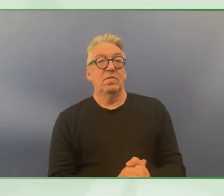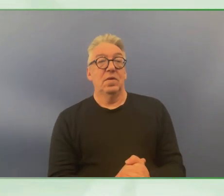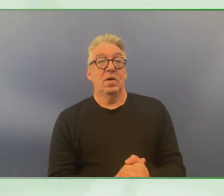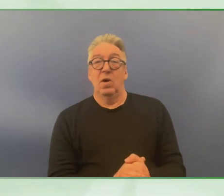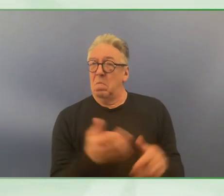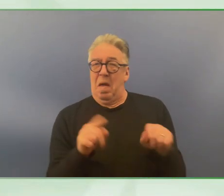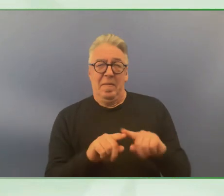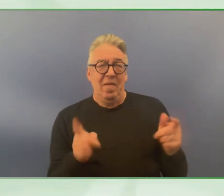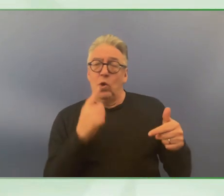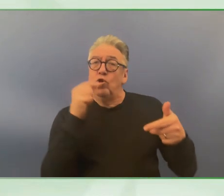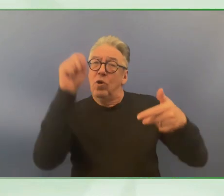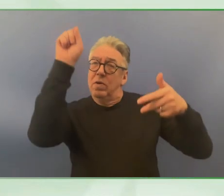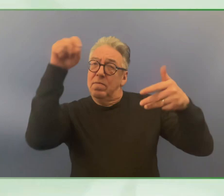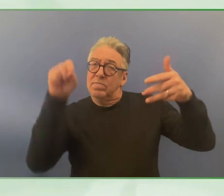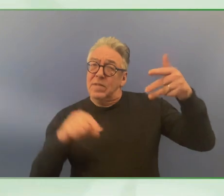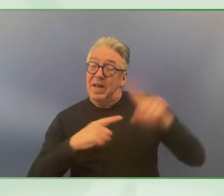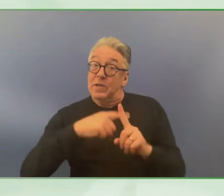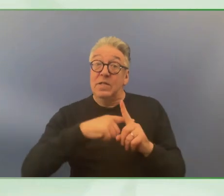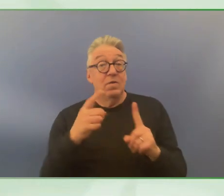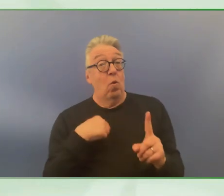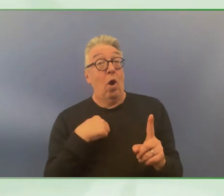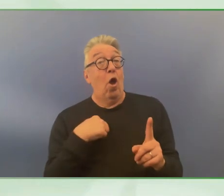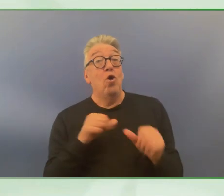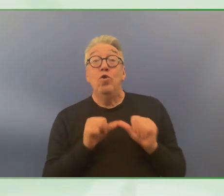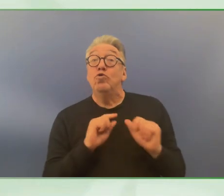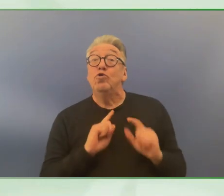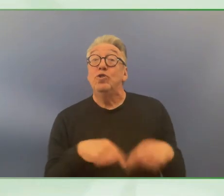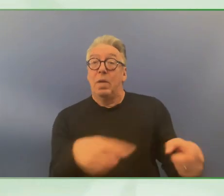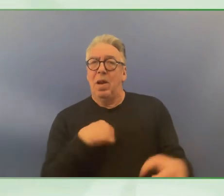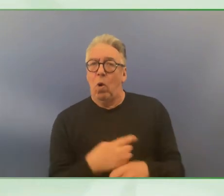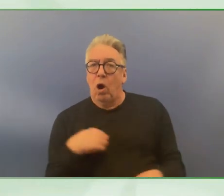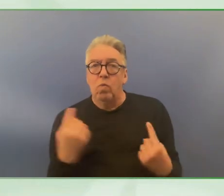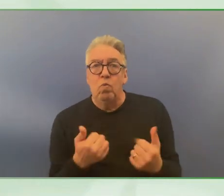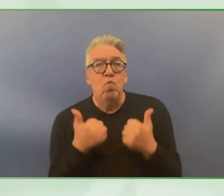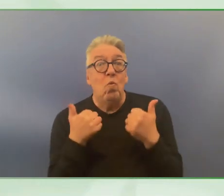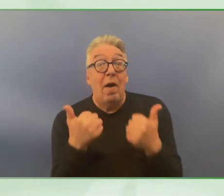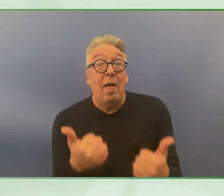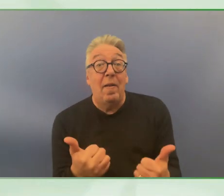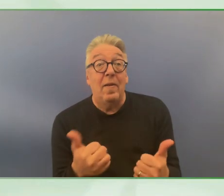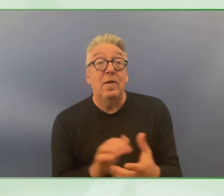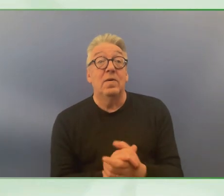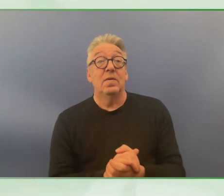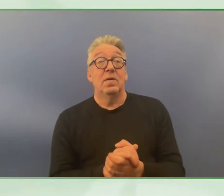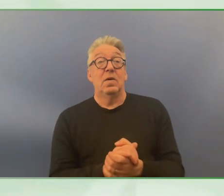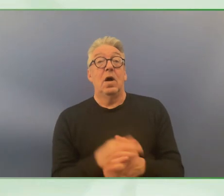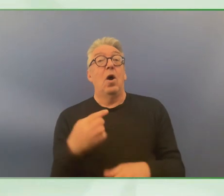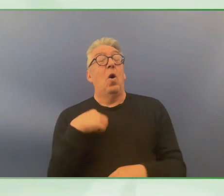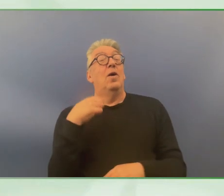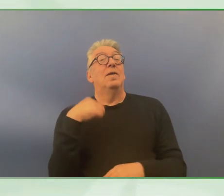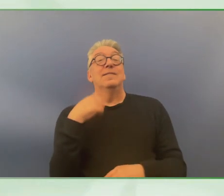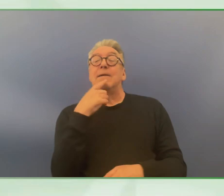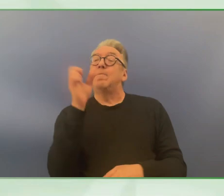And it got me thinking. And so we talked about treating exclusion like pollution.